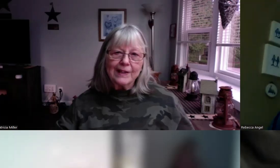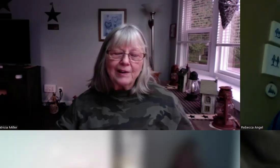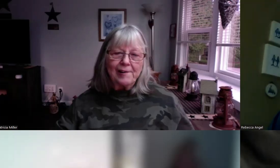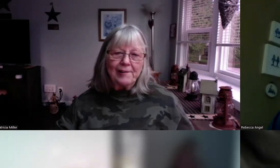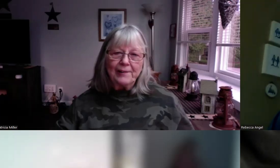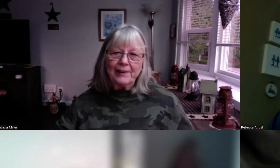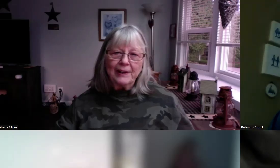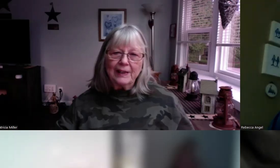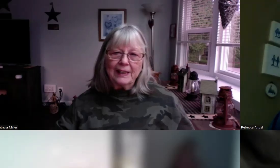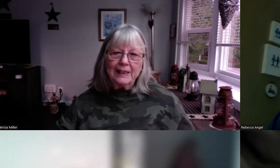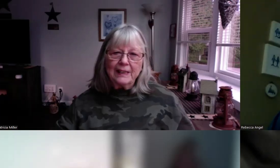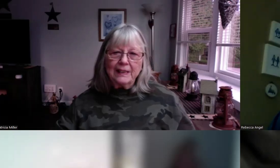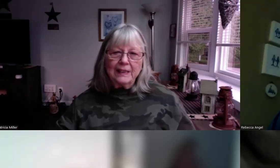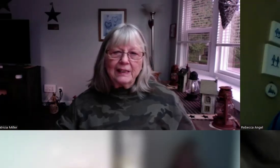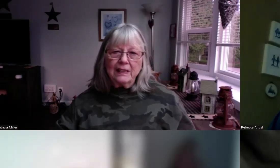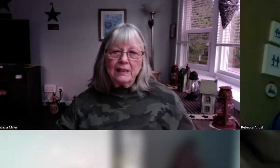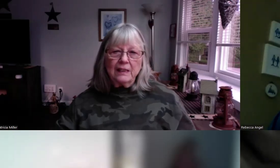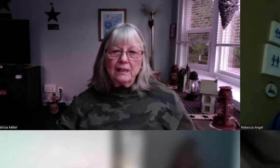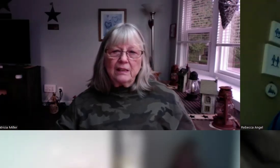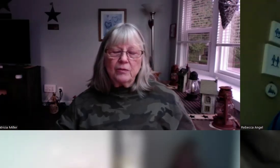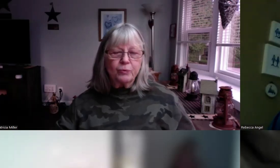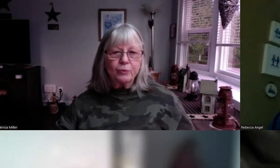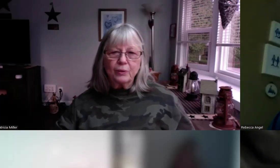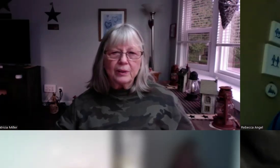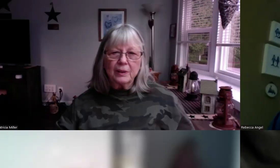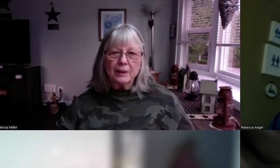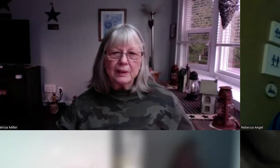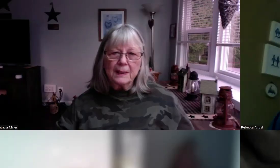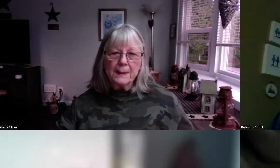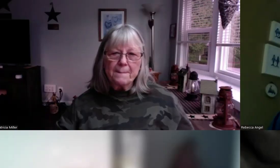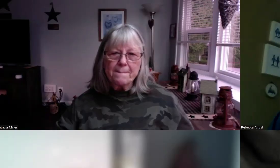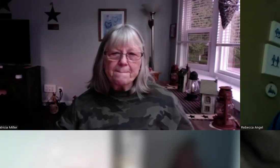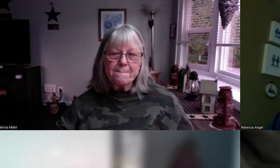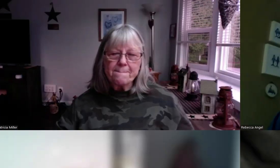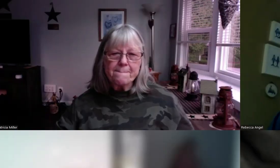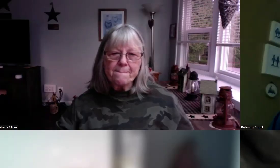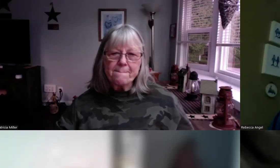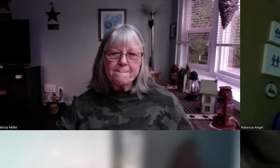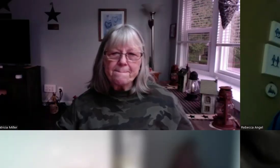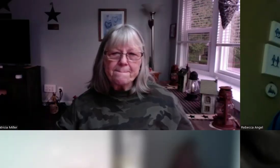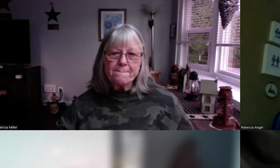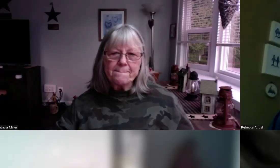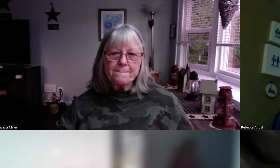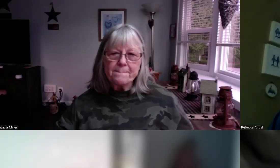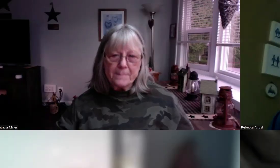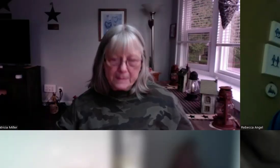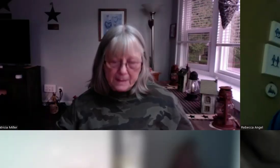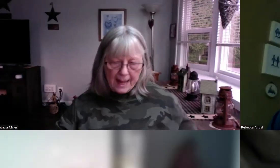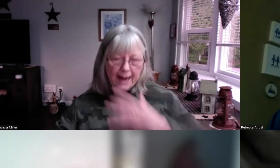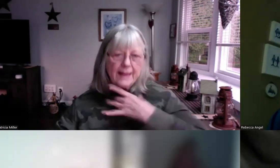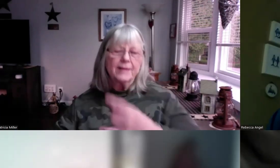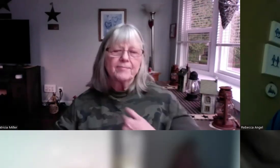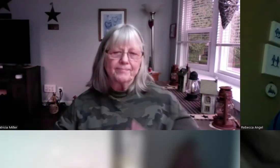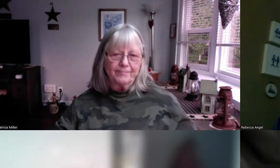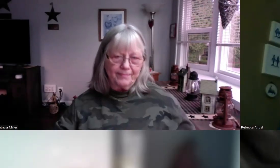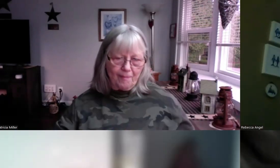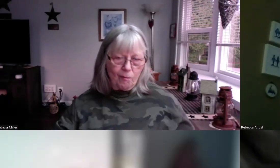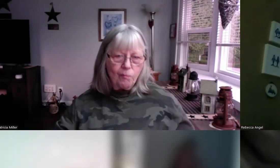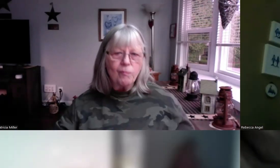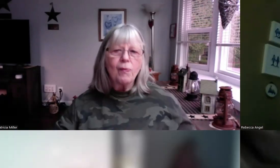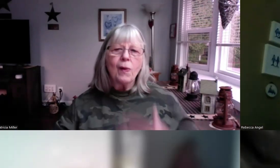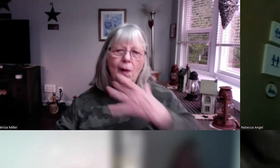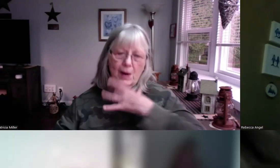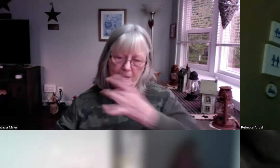heard that from a lot of deaf people who have used those older style hearing aids. They're usually